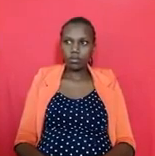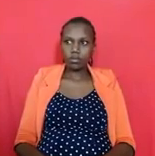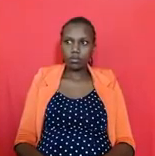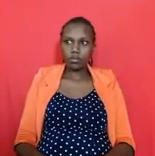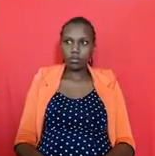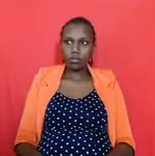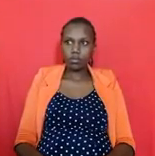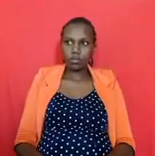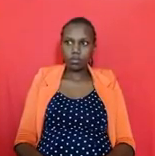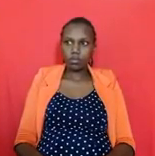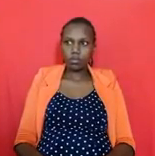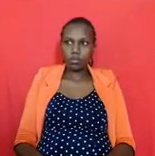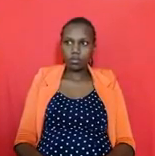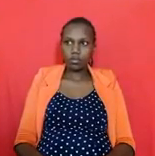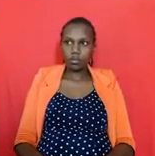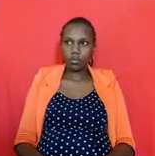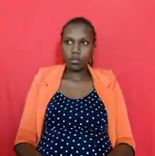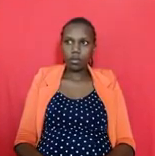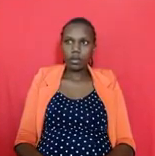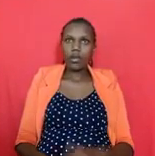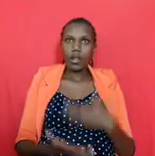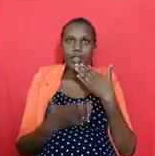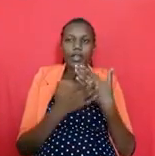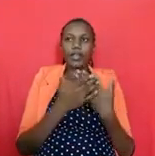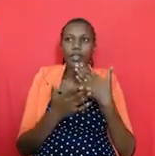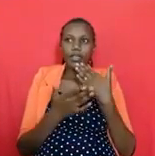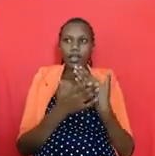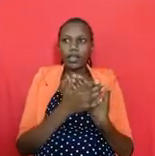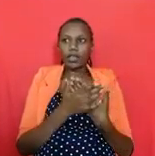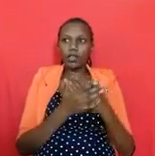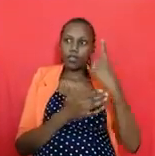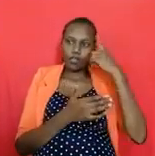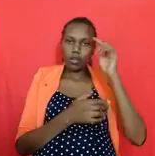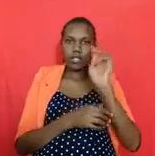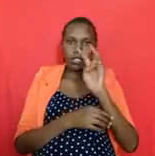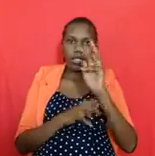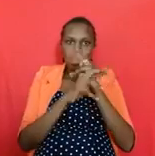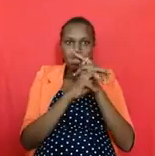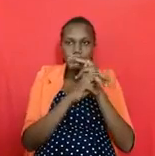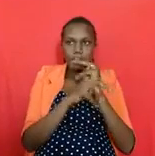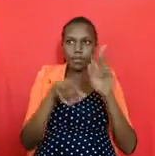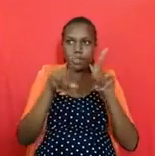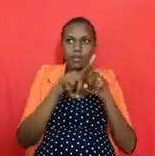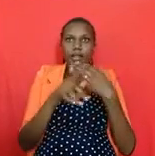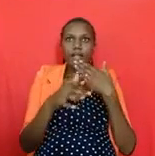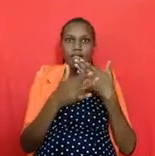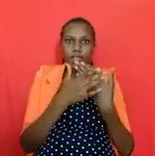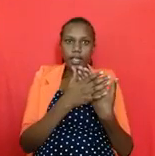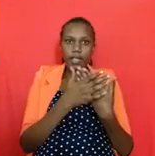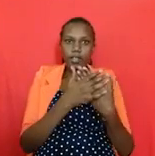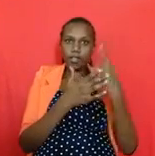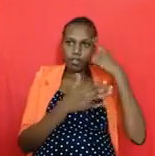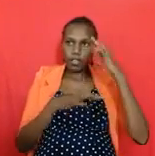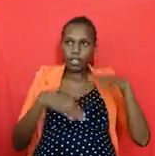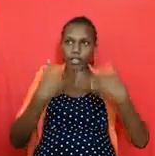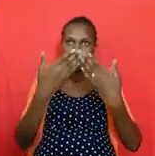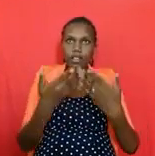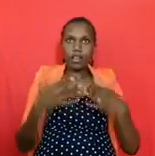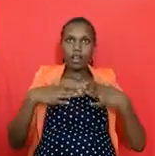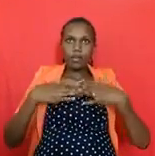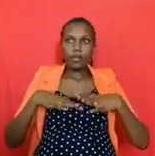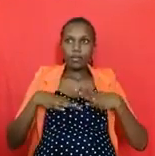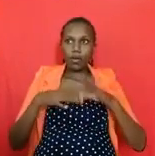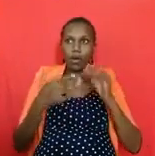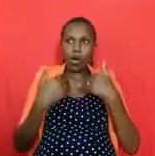Thank you very much, Jerry Thandi. Ni kutrolera madhafu. I thank you nikuhe adwa ya nene ya stakeholders.